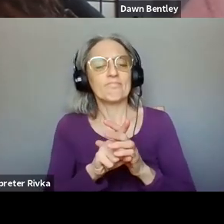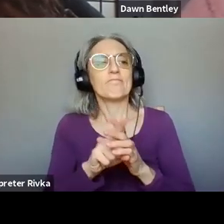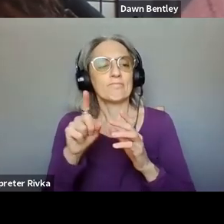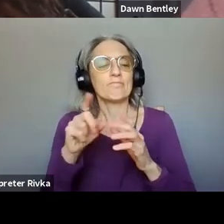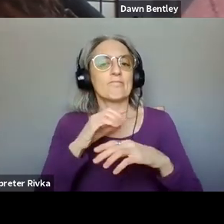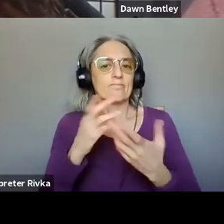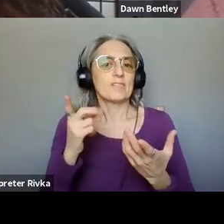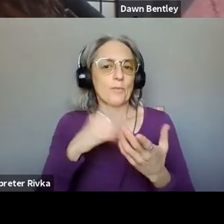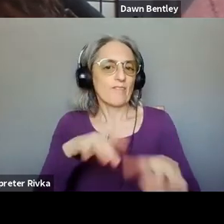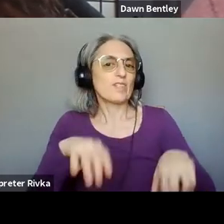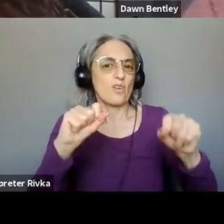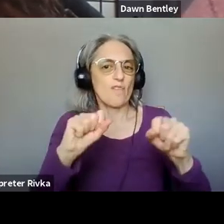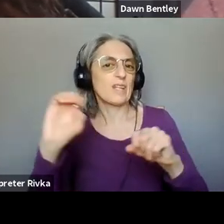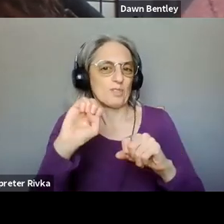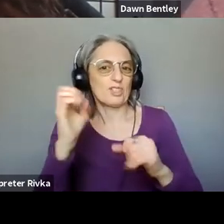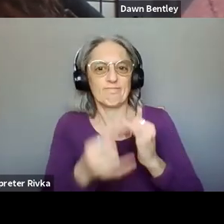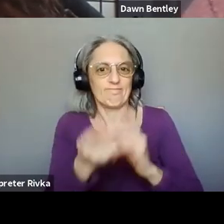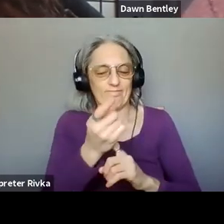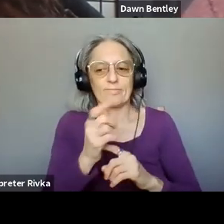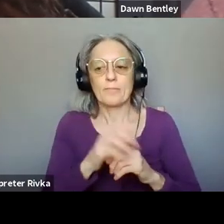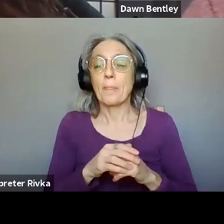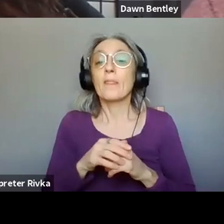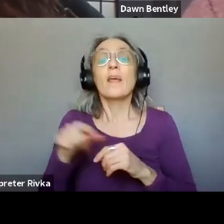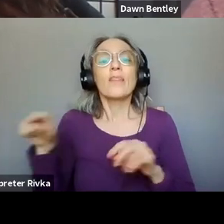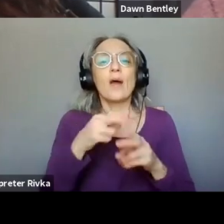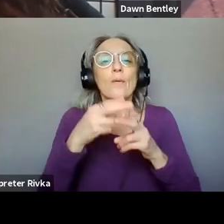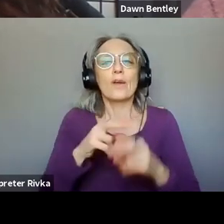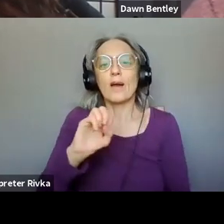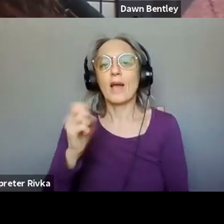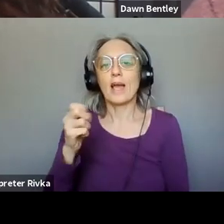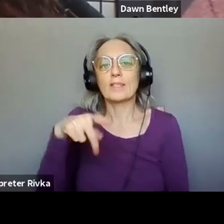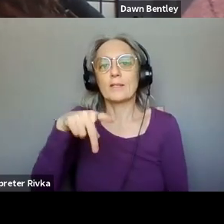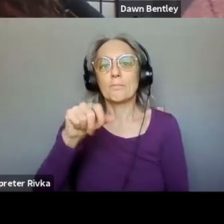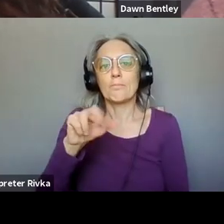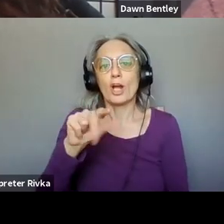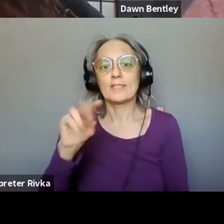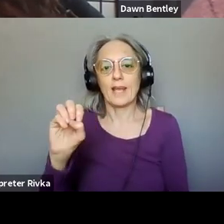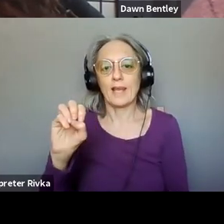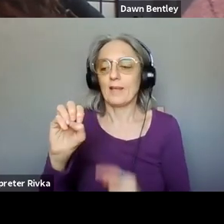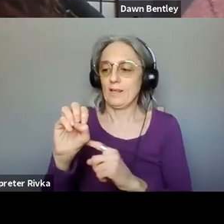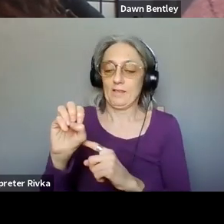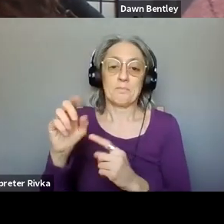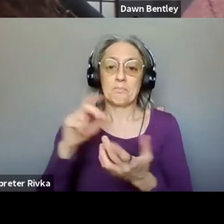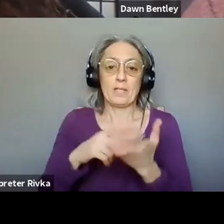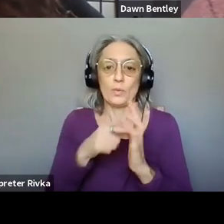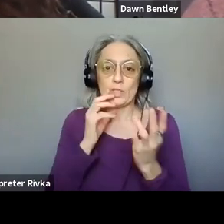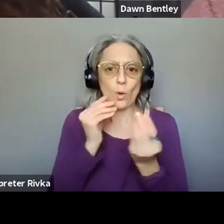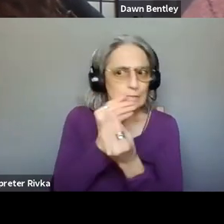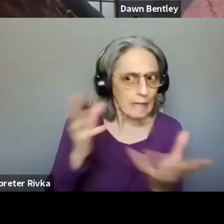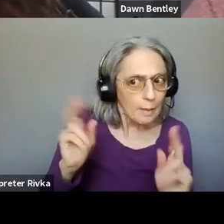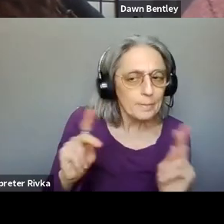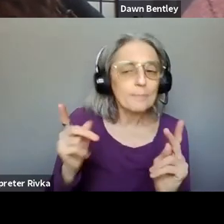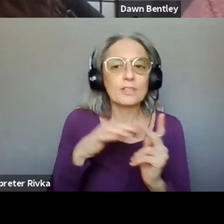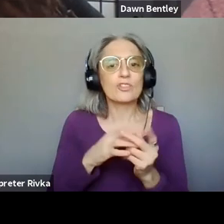they are done what we call ex parte. We don't notify anyone. And it's a situation